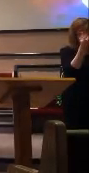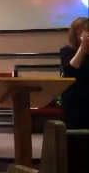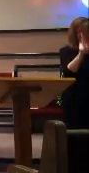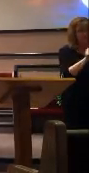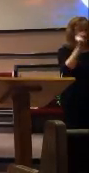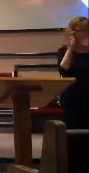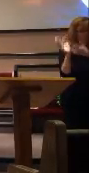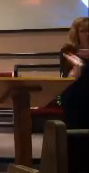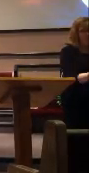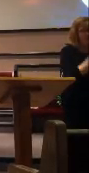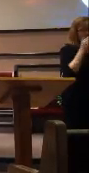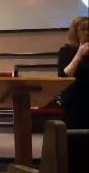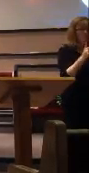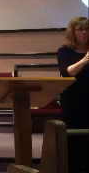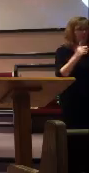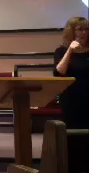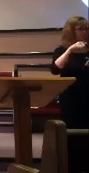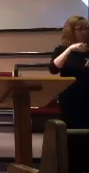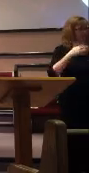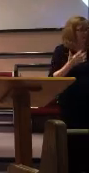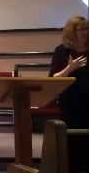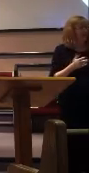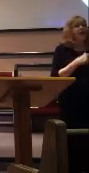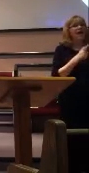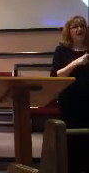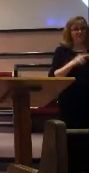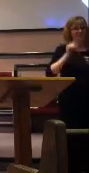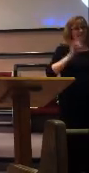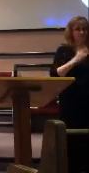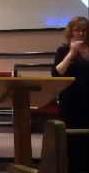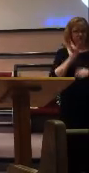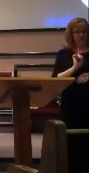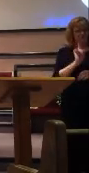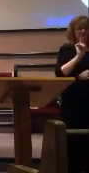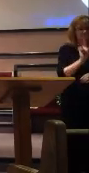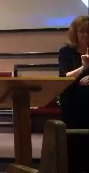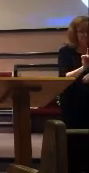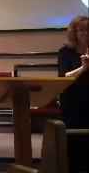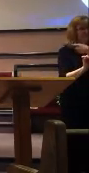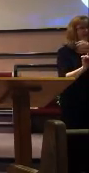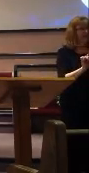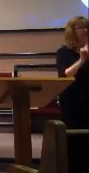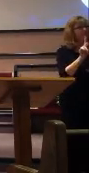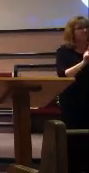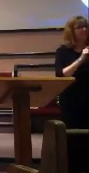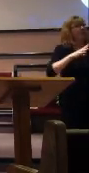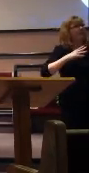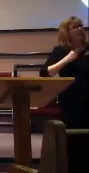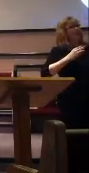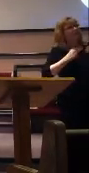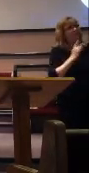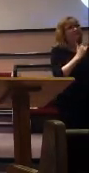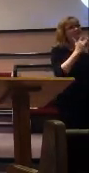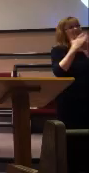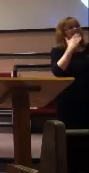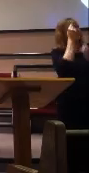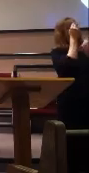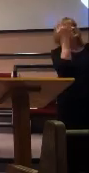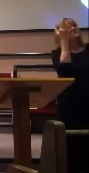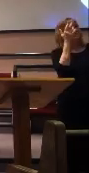the way for him. And then they would be ready to receive, hopefully, the good